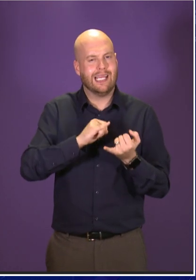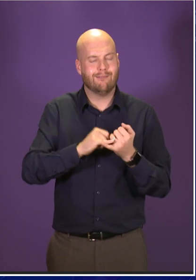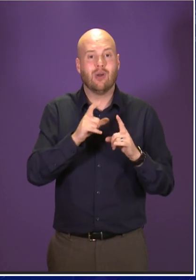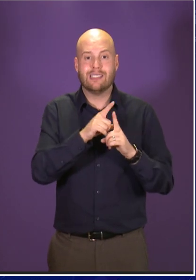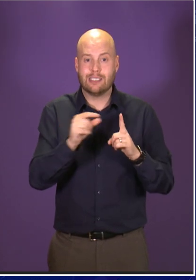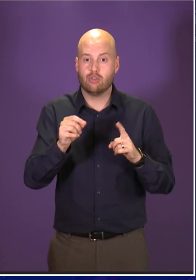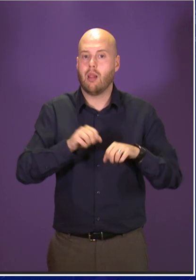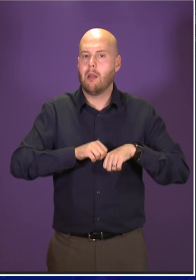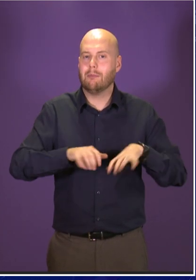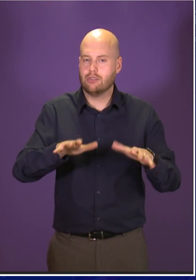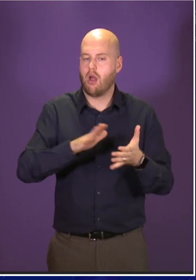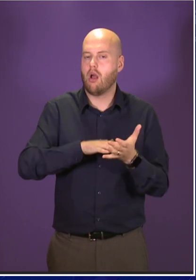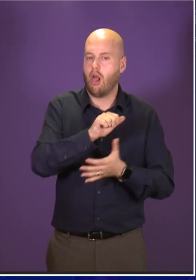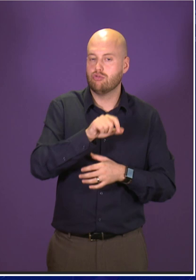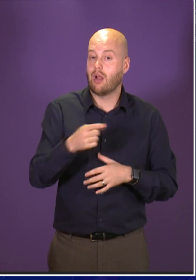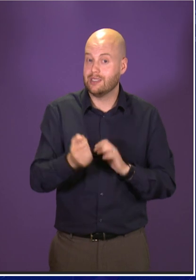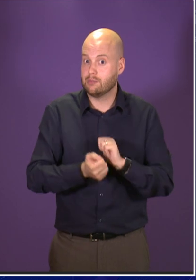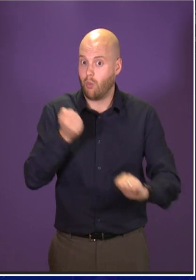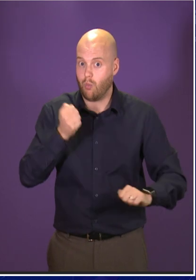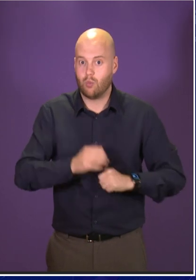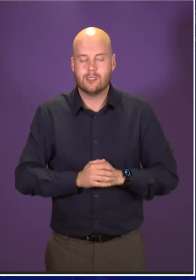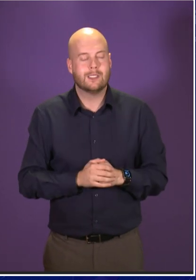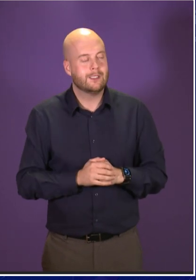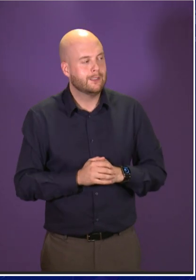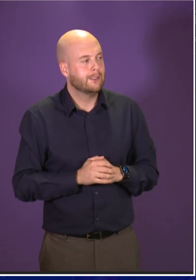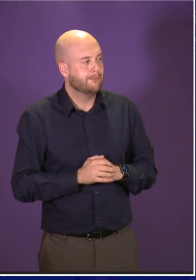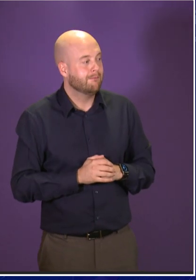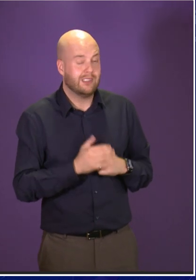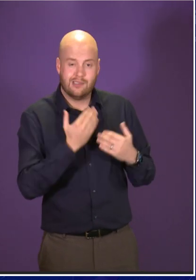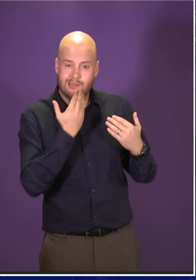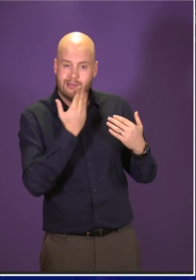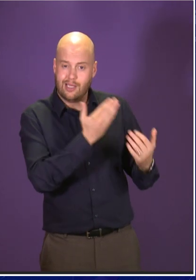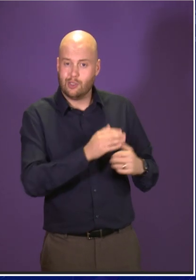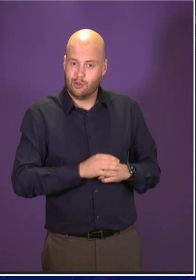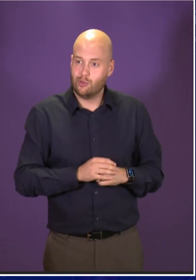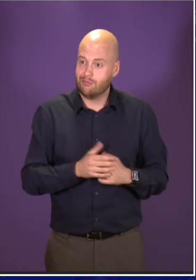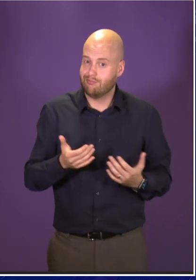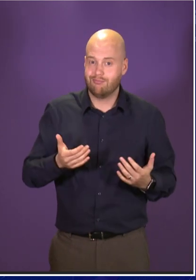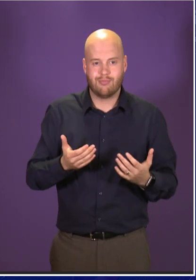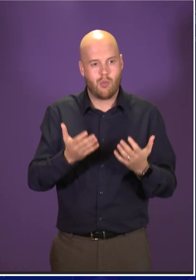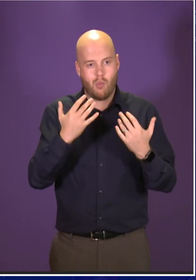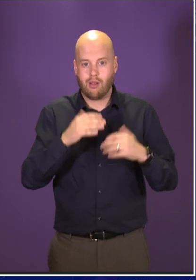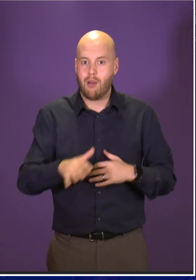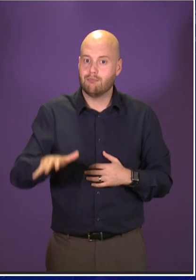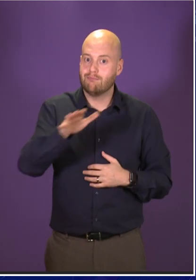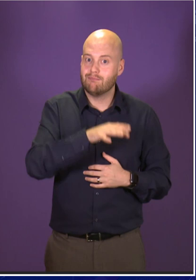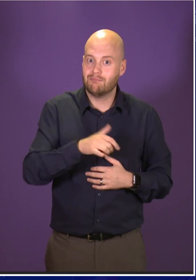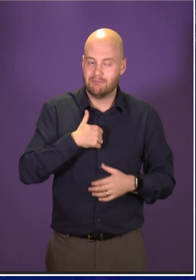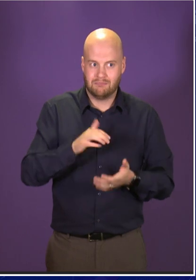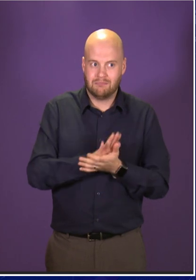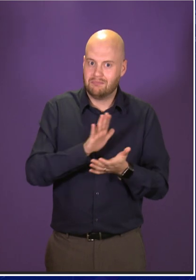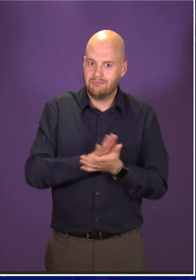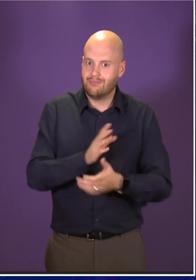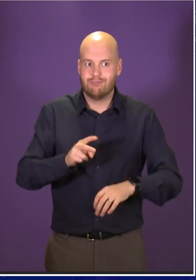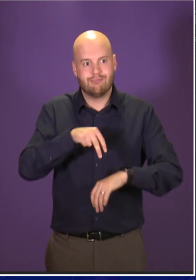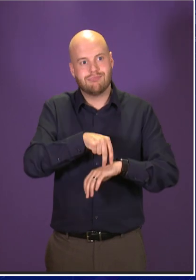UK. Thank you, Jeremy. Well, good afternoon, everybody. And it's great to be able to join in the welcome to you all for this